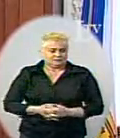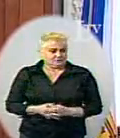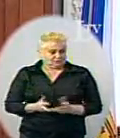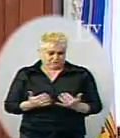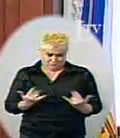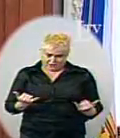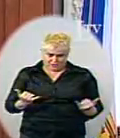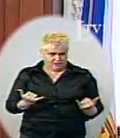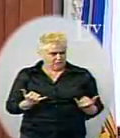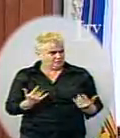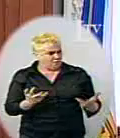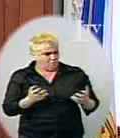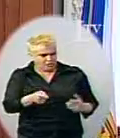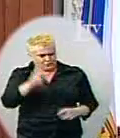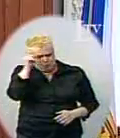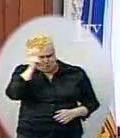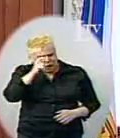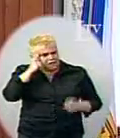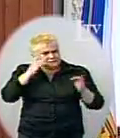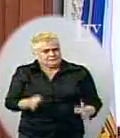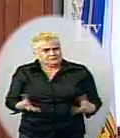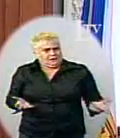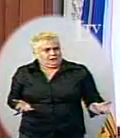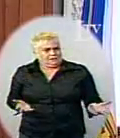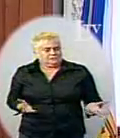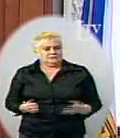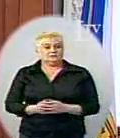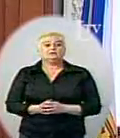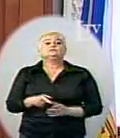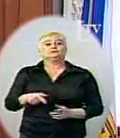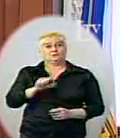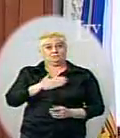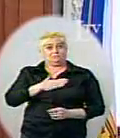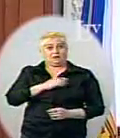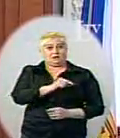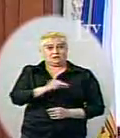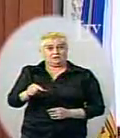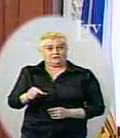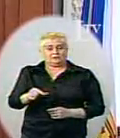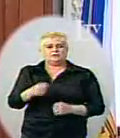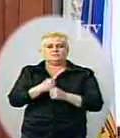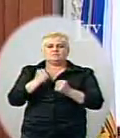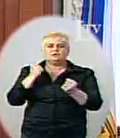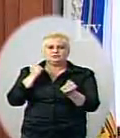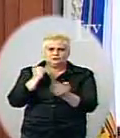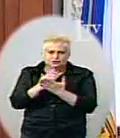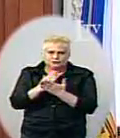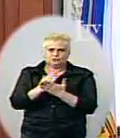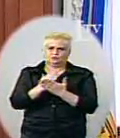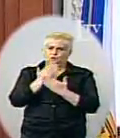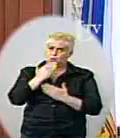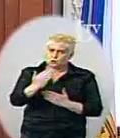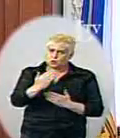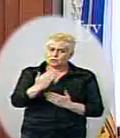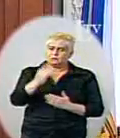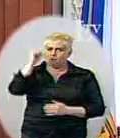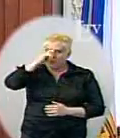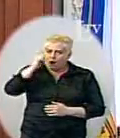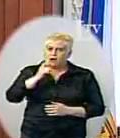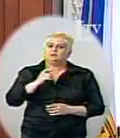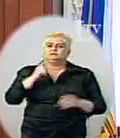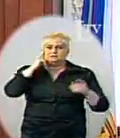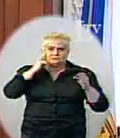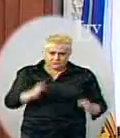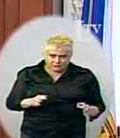spending decisions. My government will seek savings while ensuring quality and value for